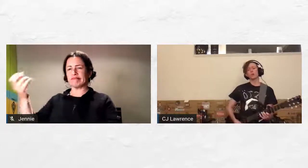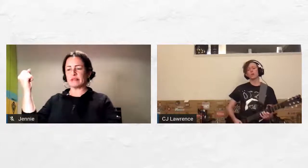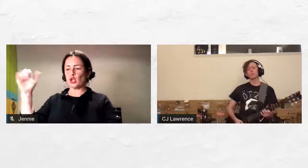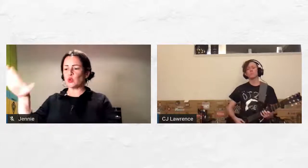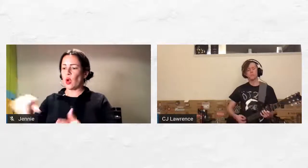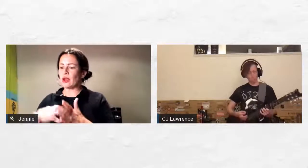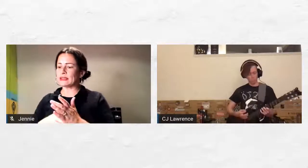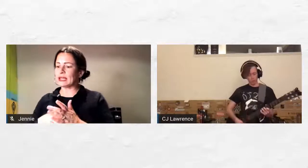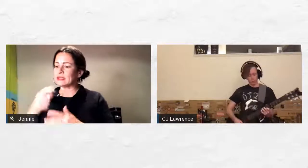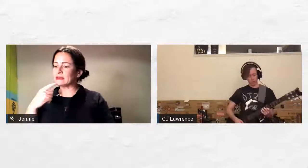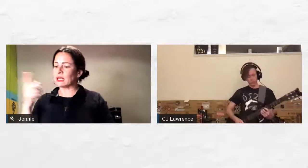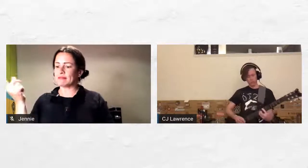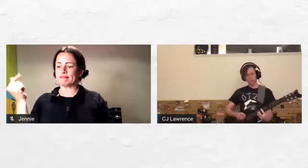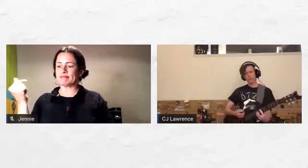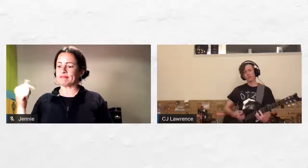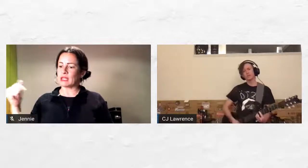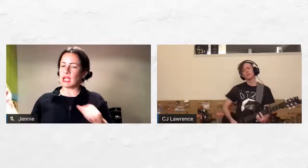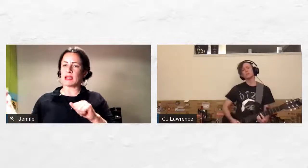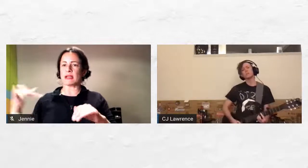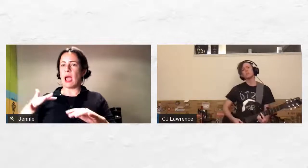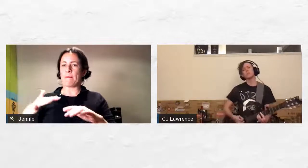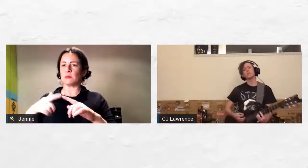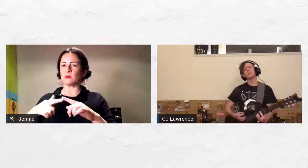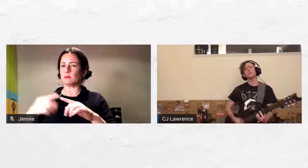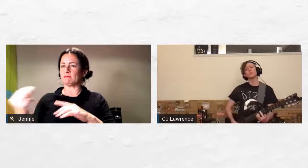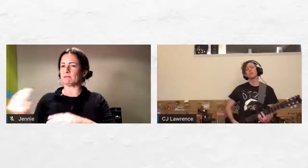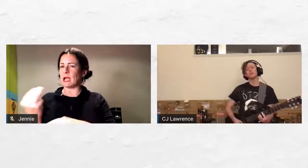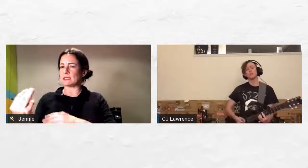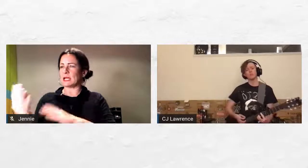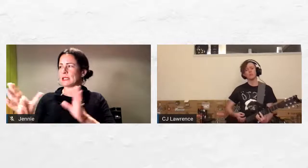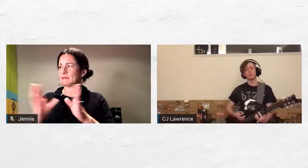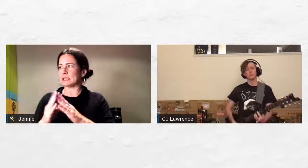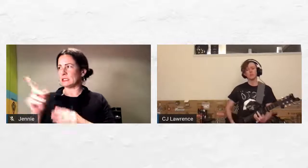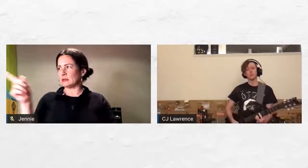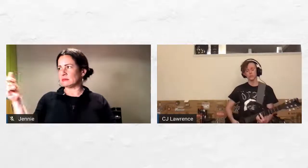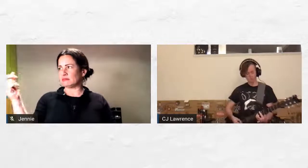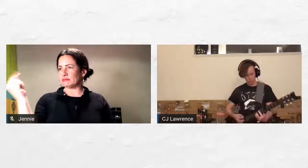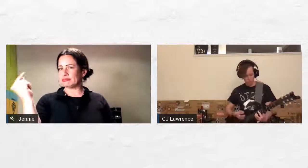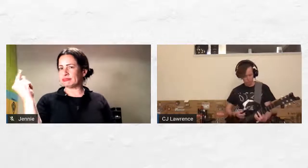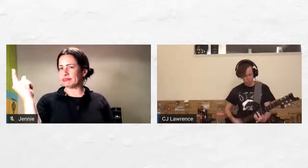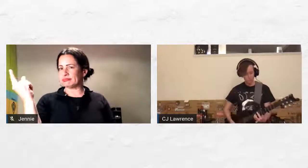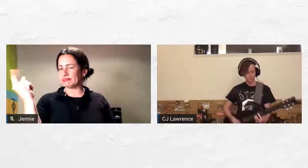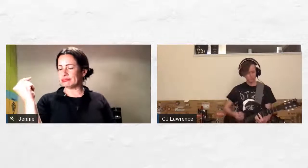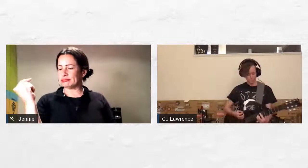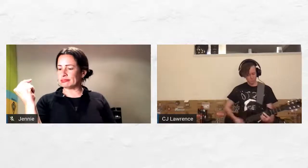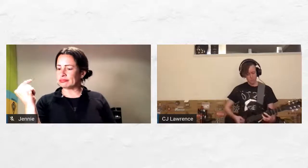to come to Monday's meeting.